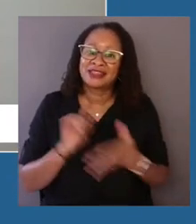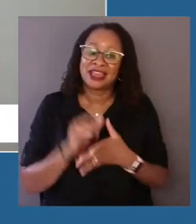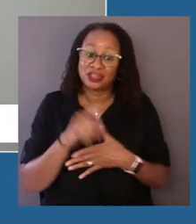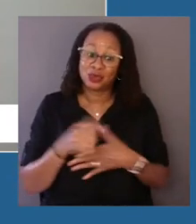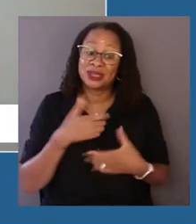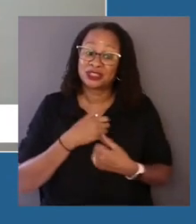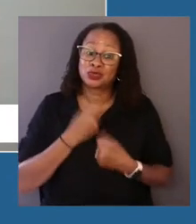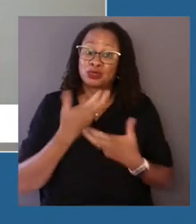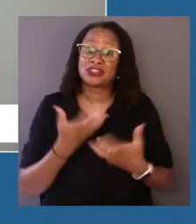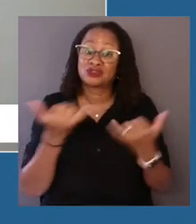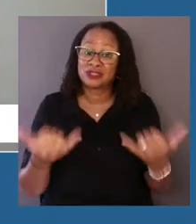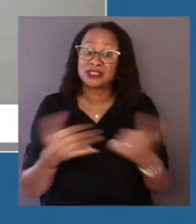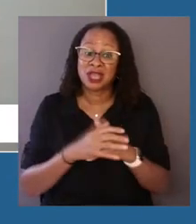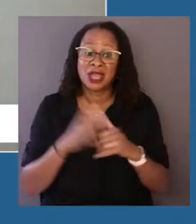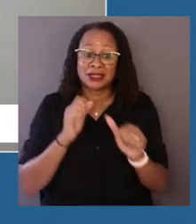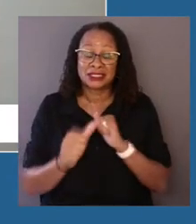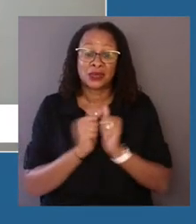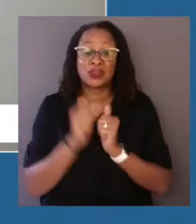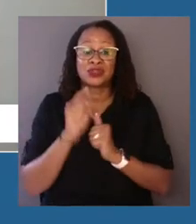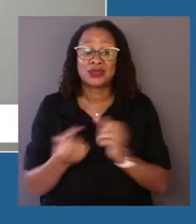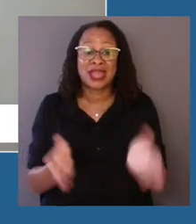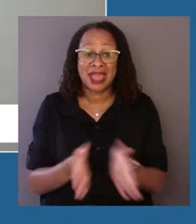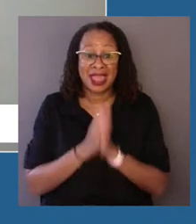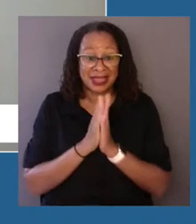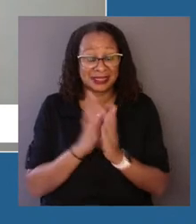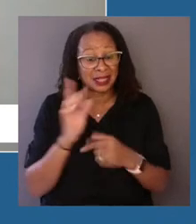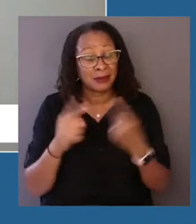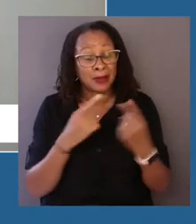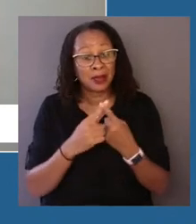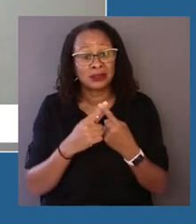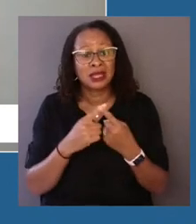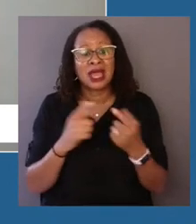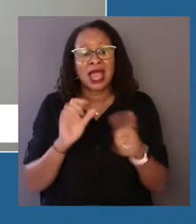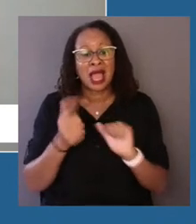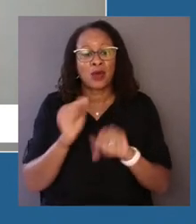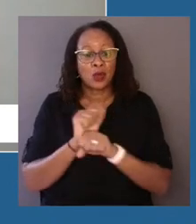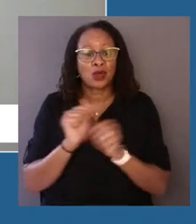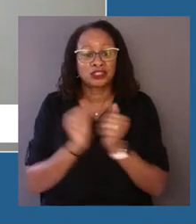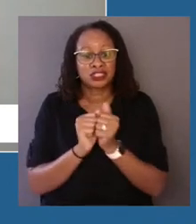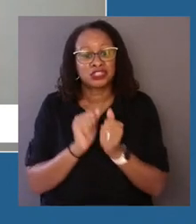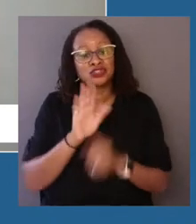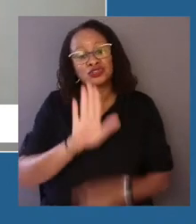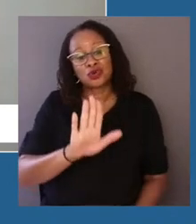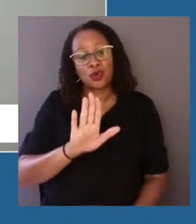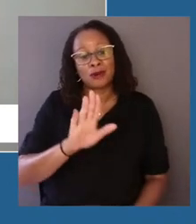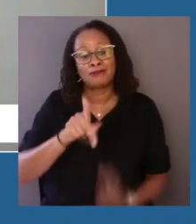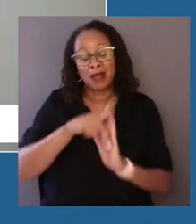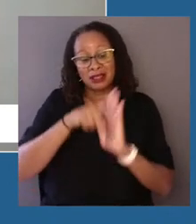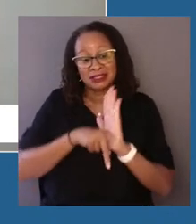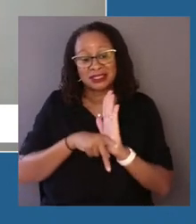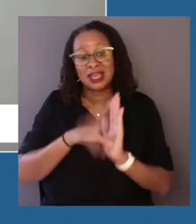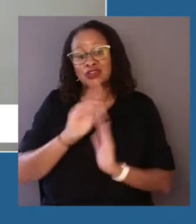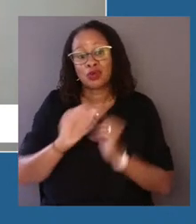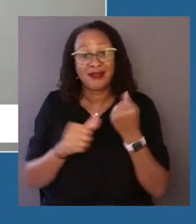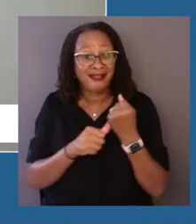I want to stay with you to ask you about how that works in your policy. You're an advocate